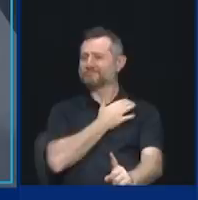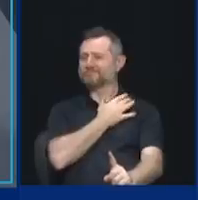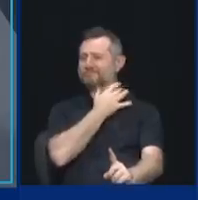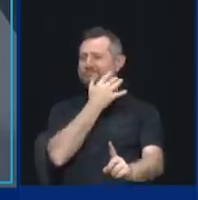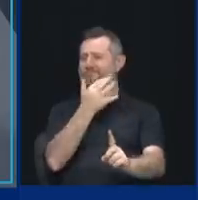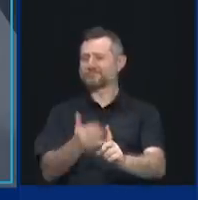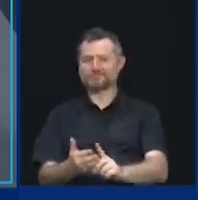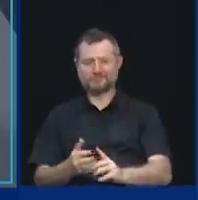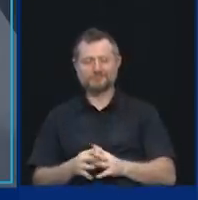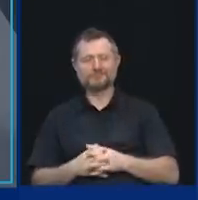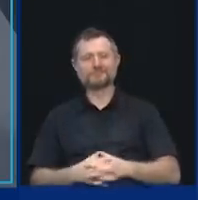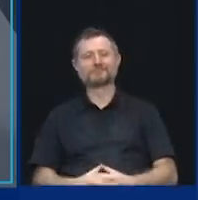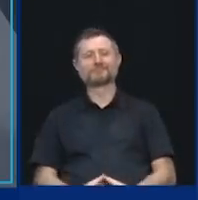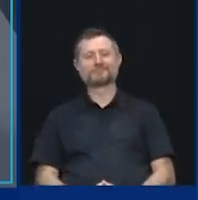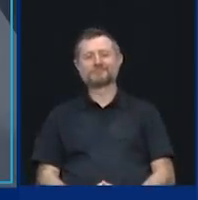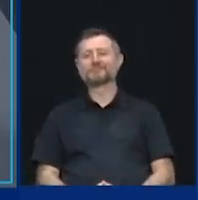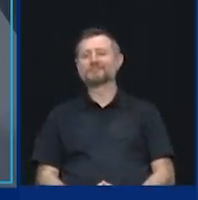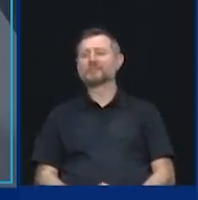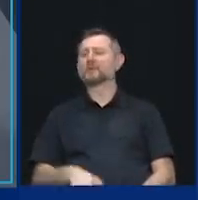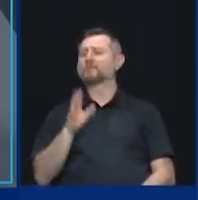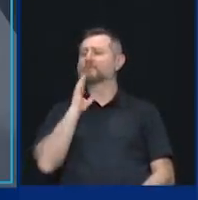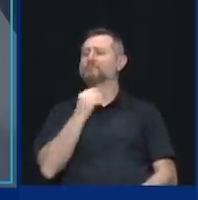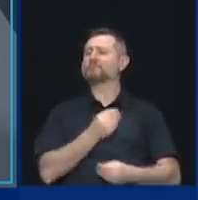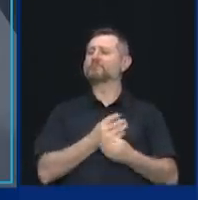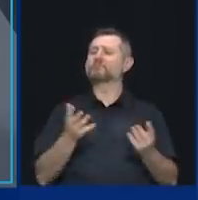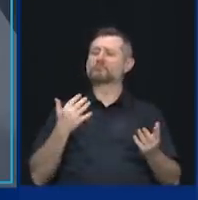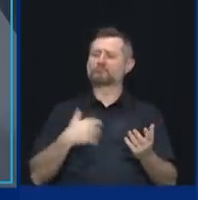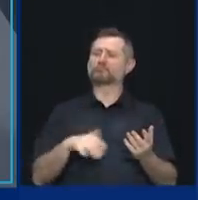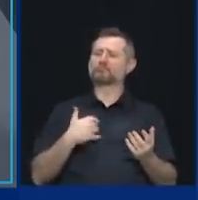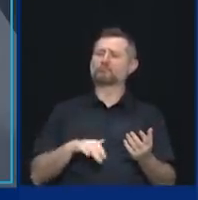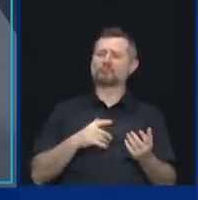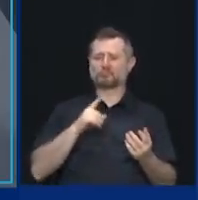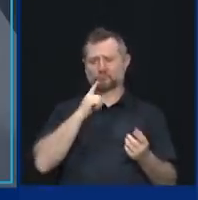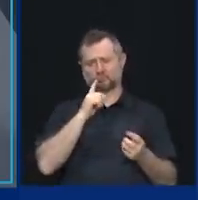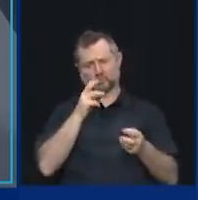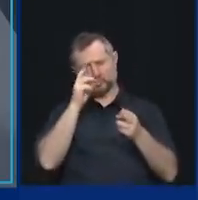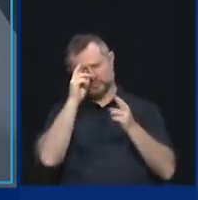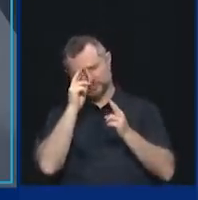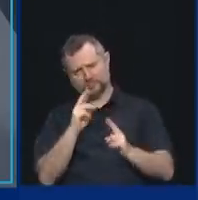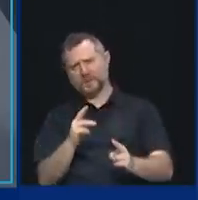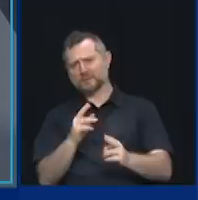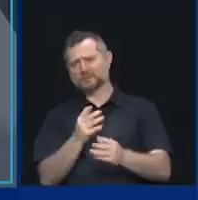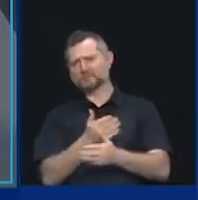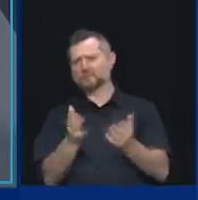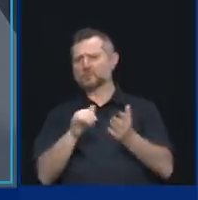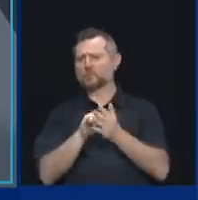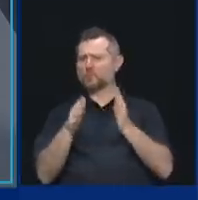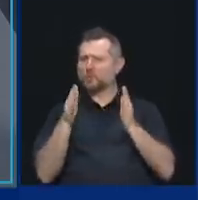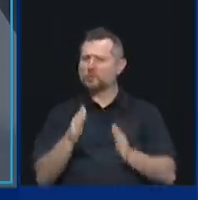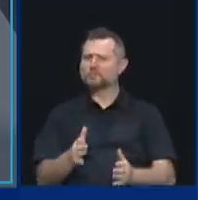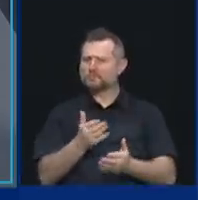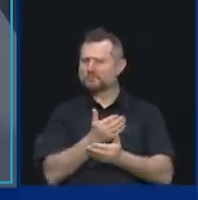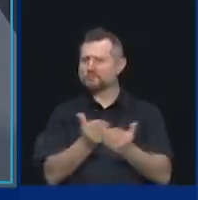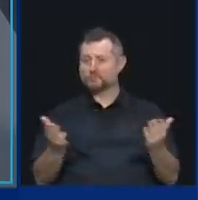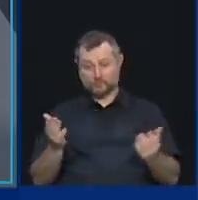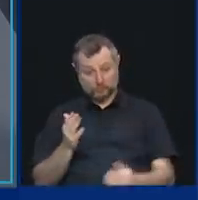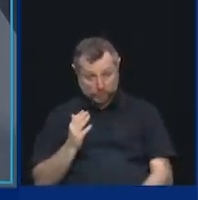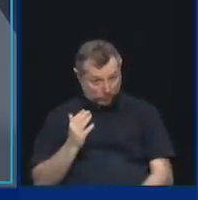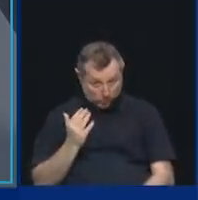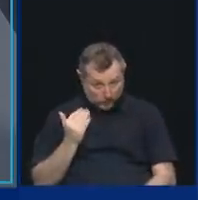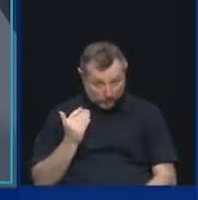And I have such respect for the actions of New Yorkers because New Yorkers are